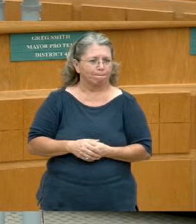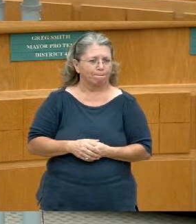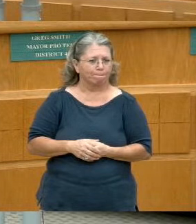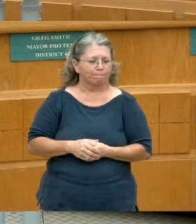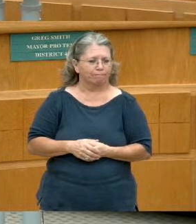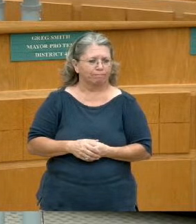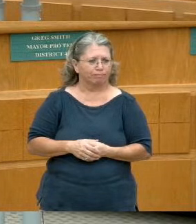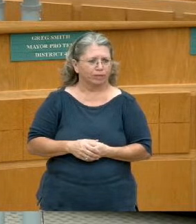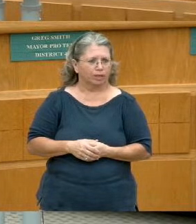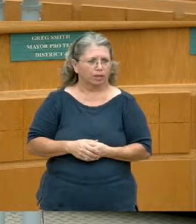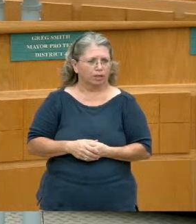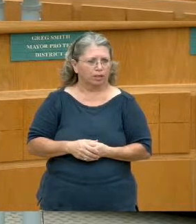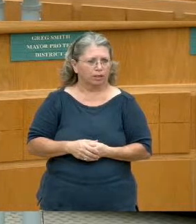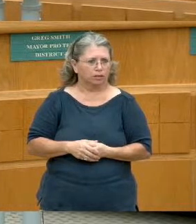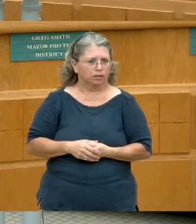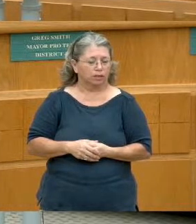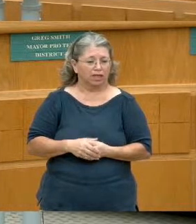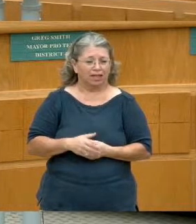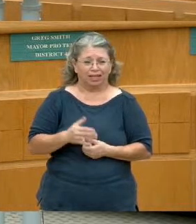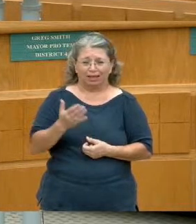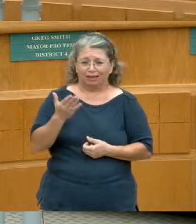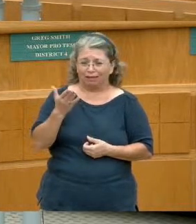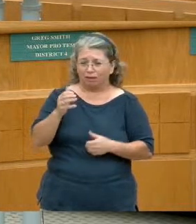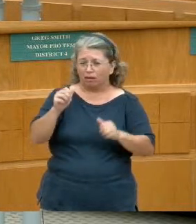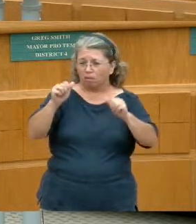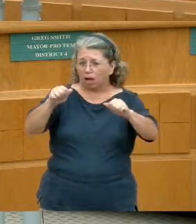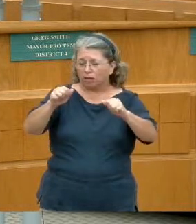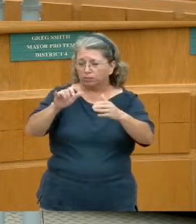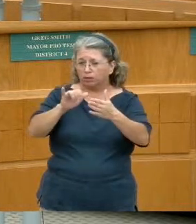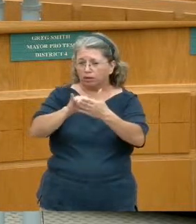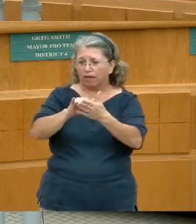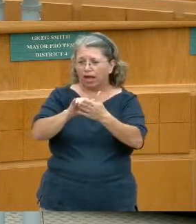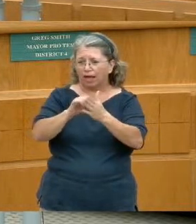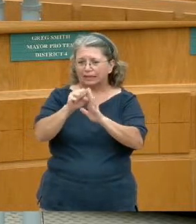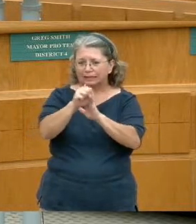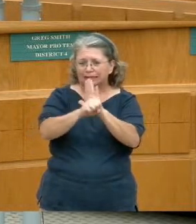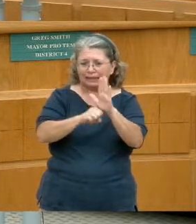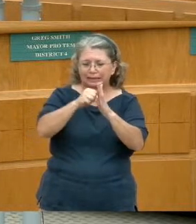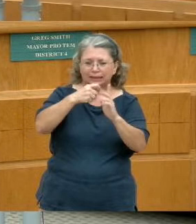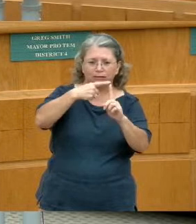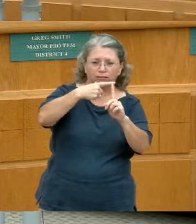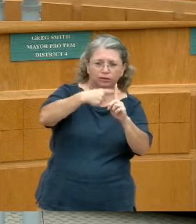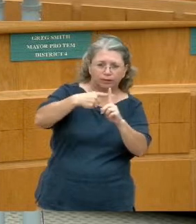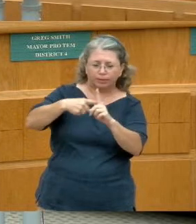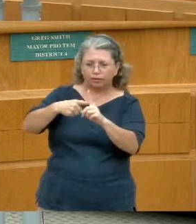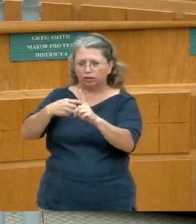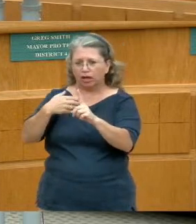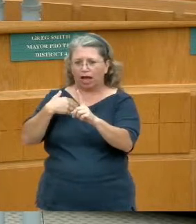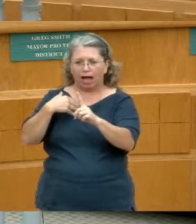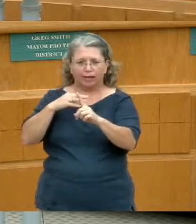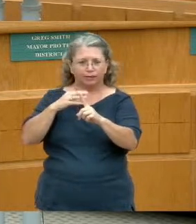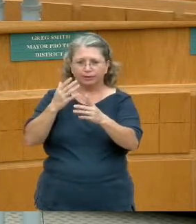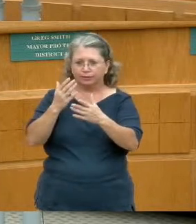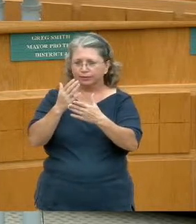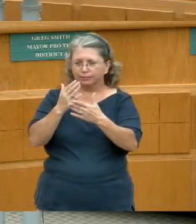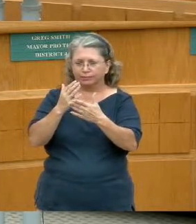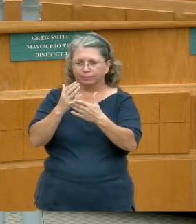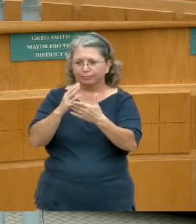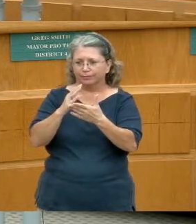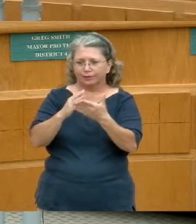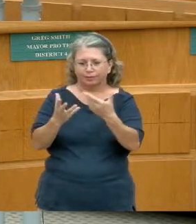component to the transmission rate of the virus? Right now, we can't say that. Here's what I would say is